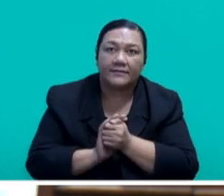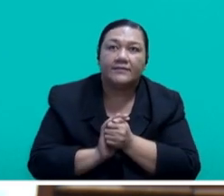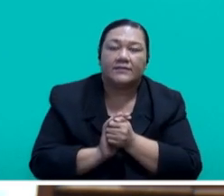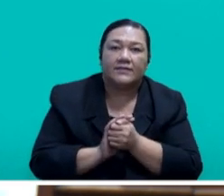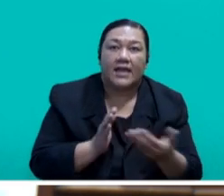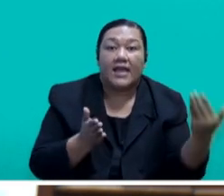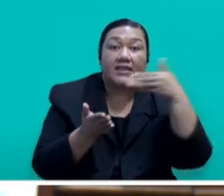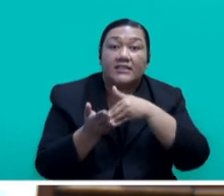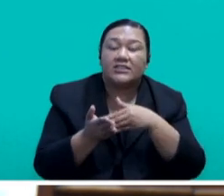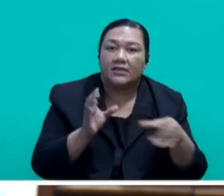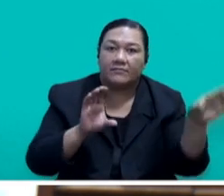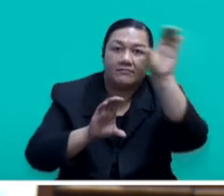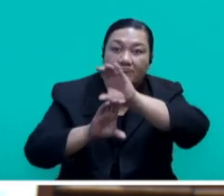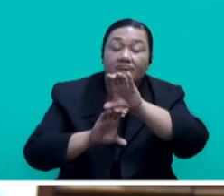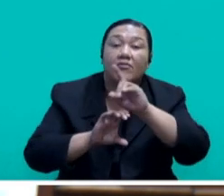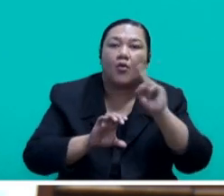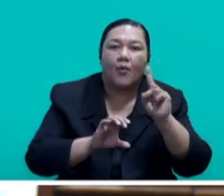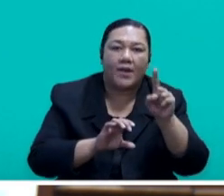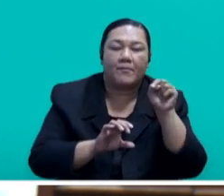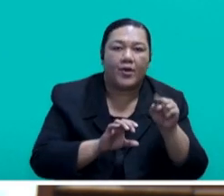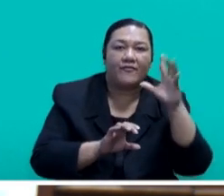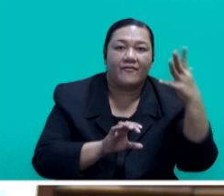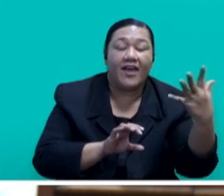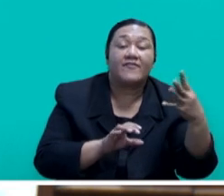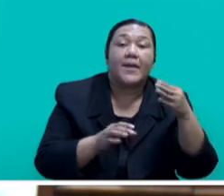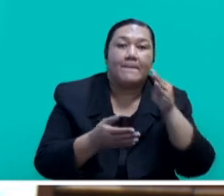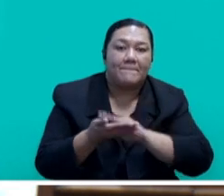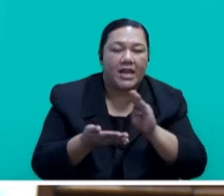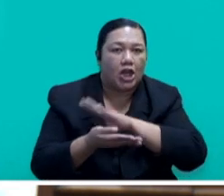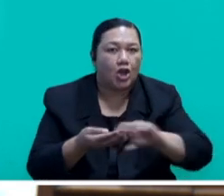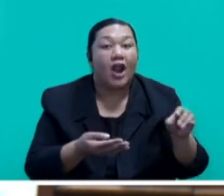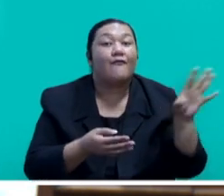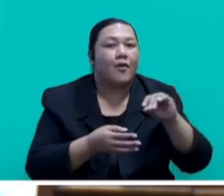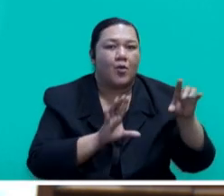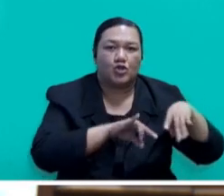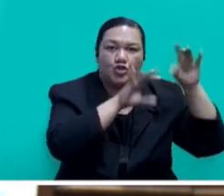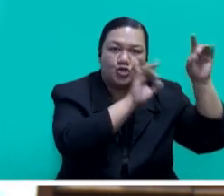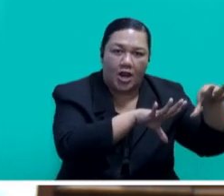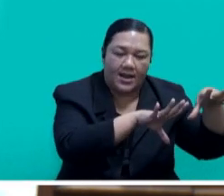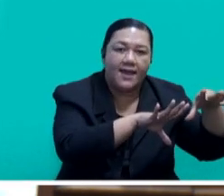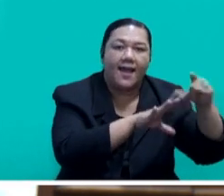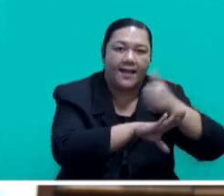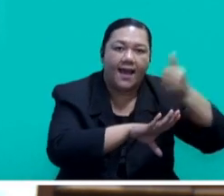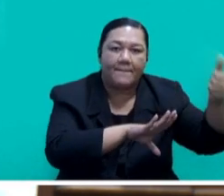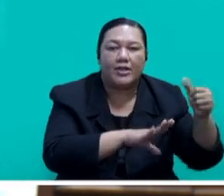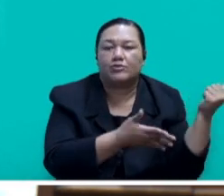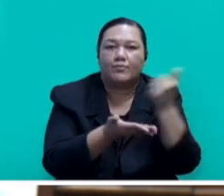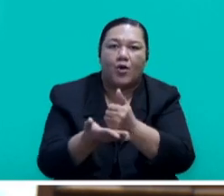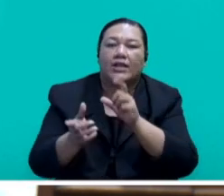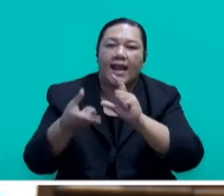additional $1.5 million from the Australian government to support climate finance